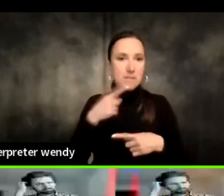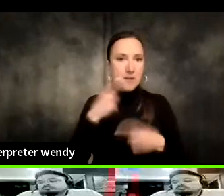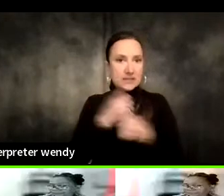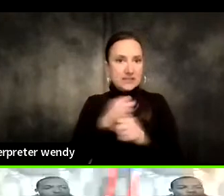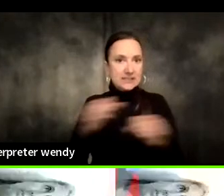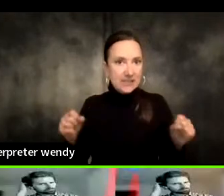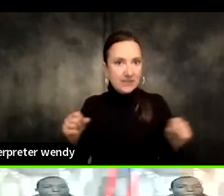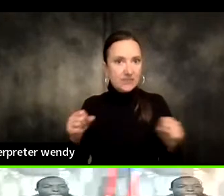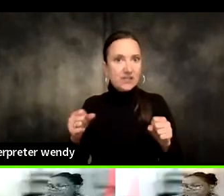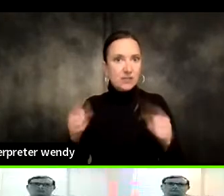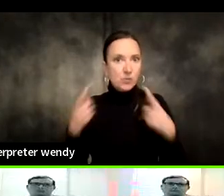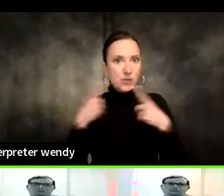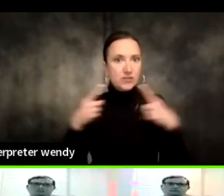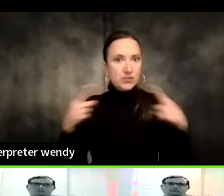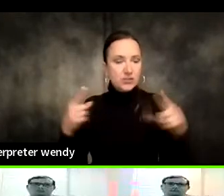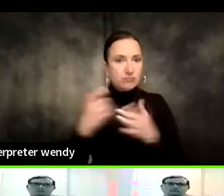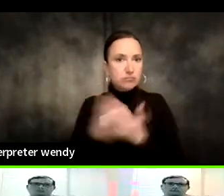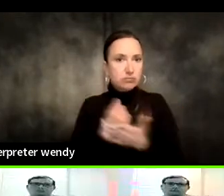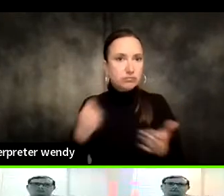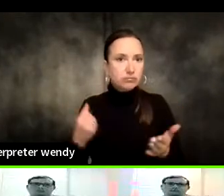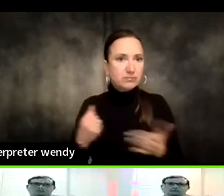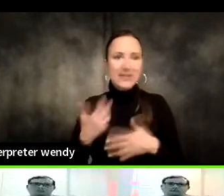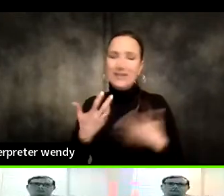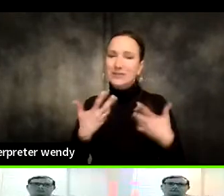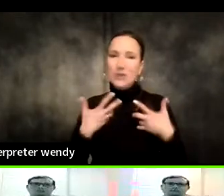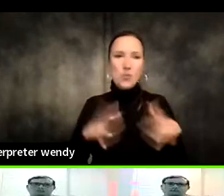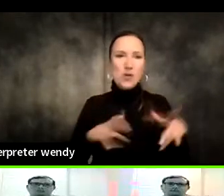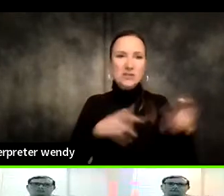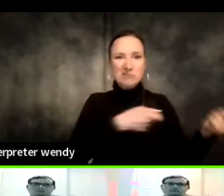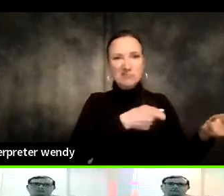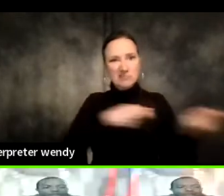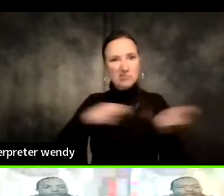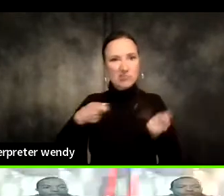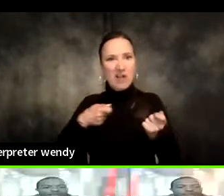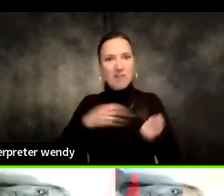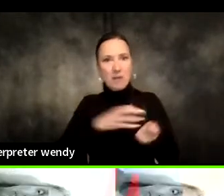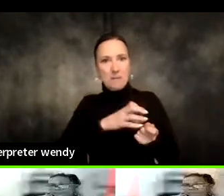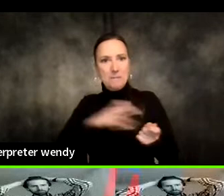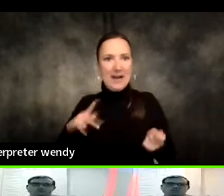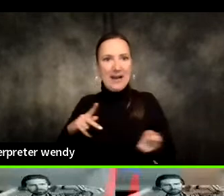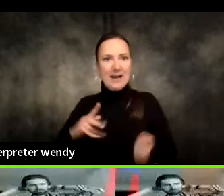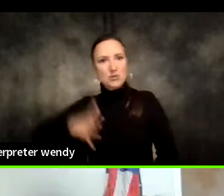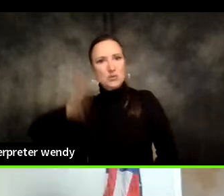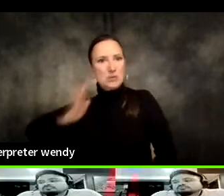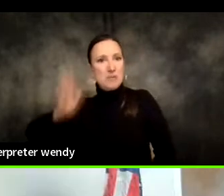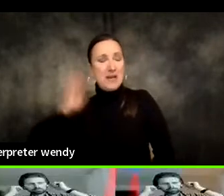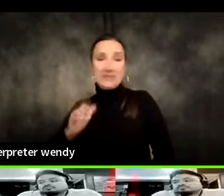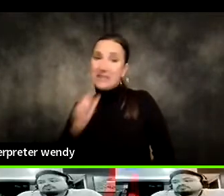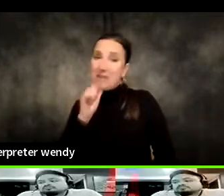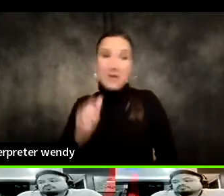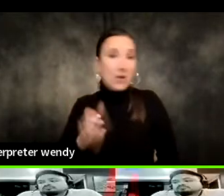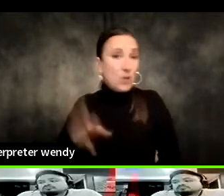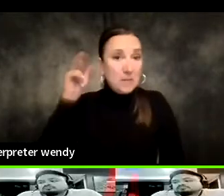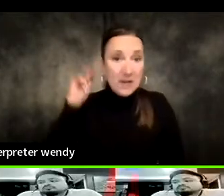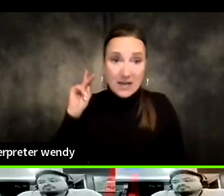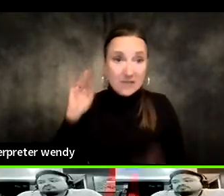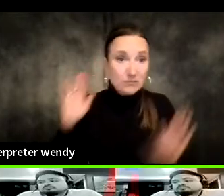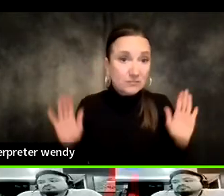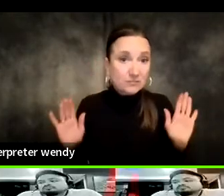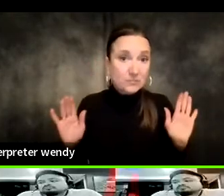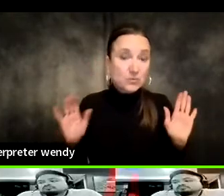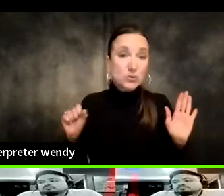we've achieved. We do not want to be dragged back to the past. We are not going back to the past.